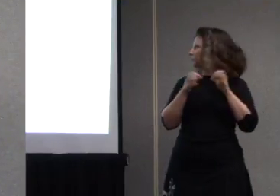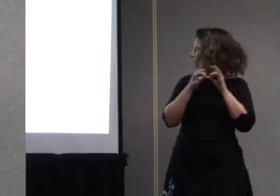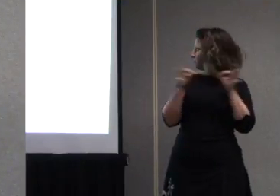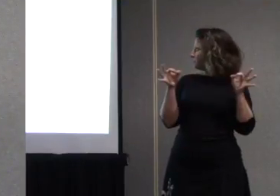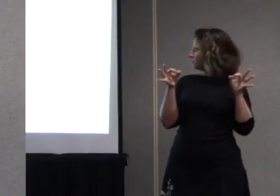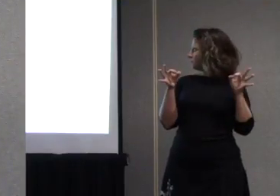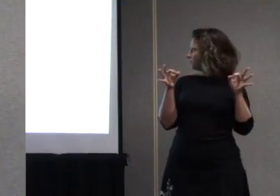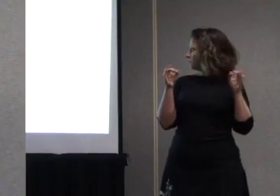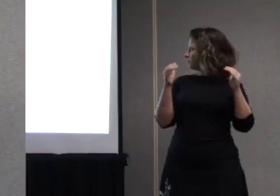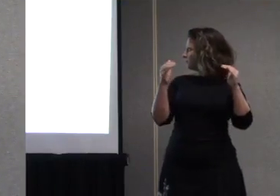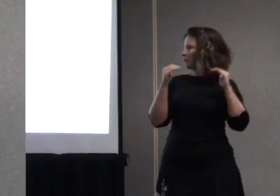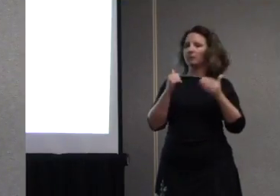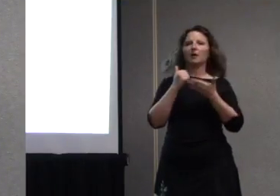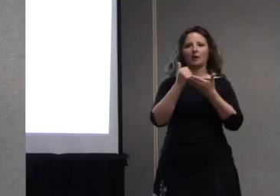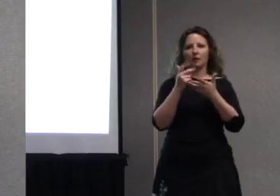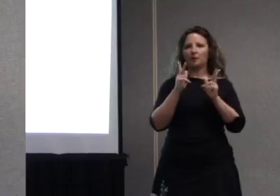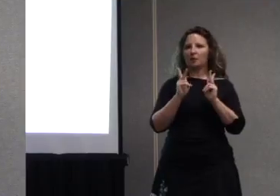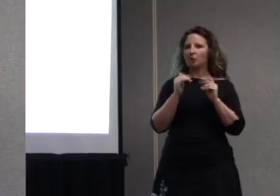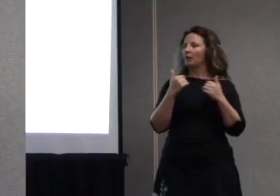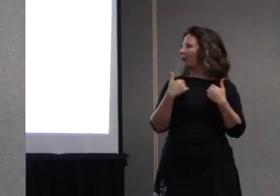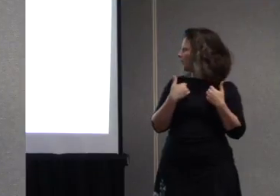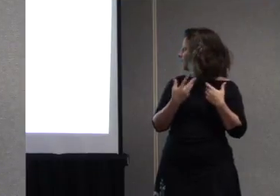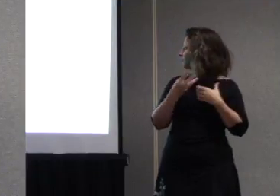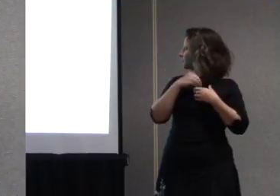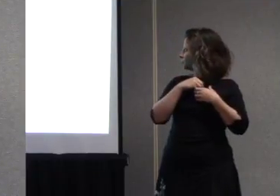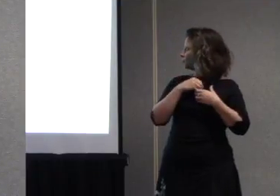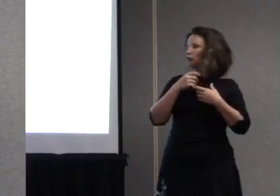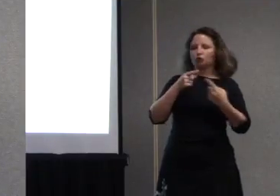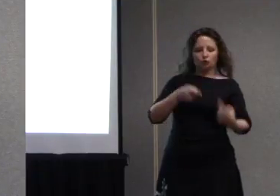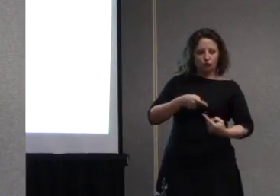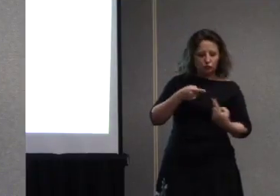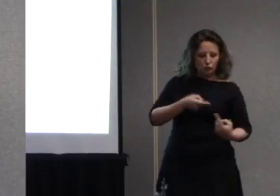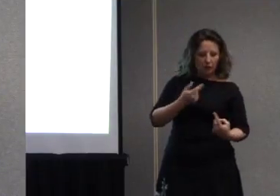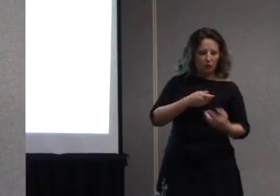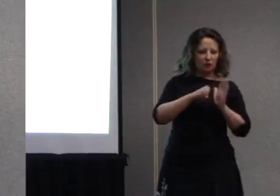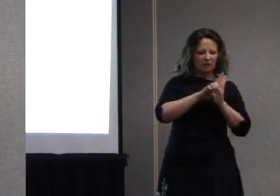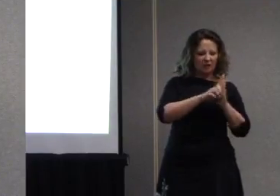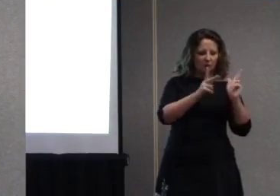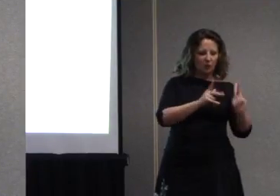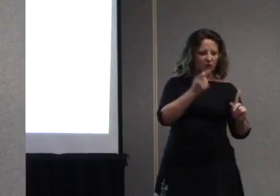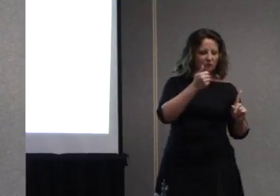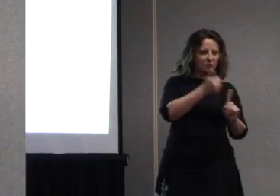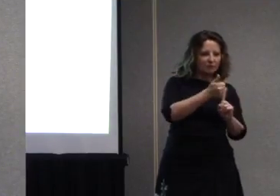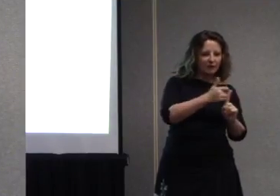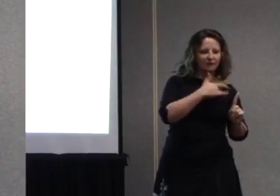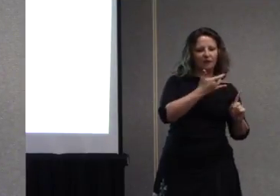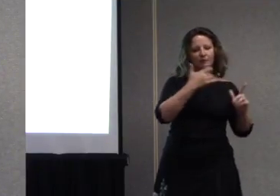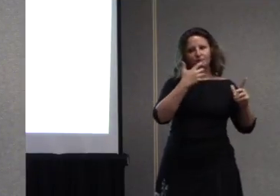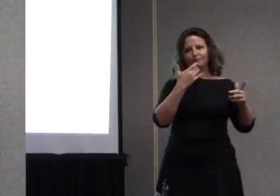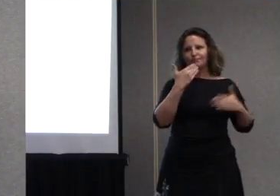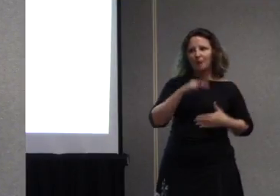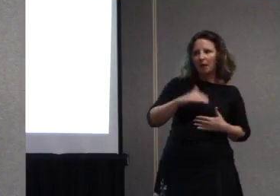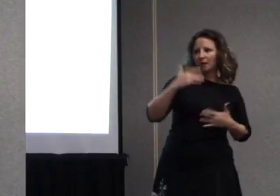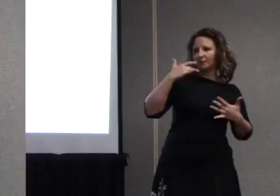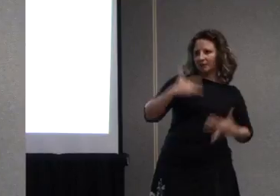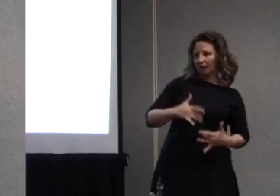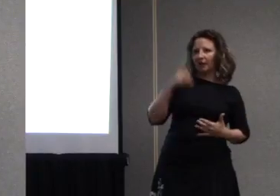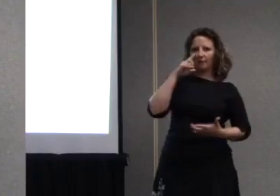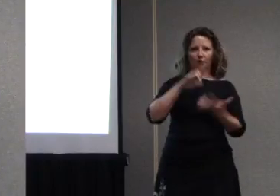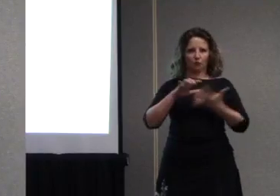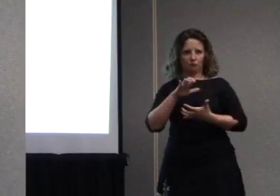problems. Help people, they have either internal emotional issues, struggles. Example, people themselves feel bad, sad,